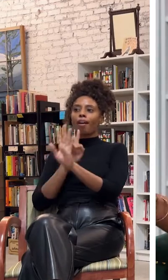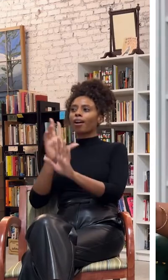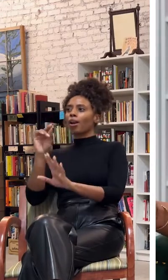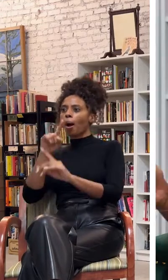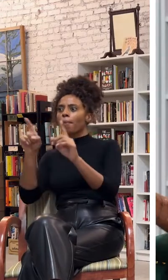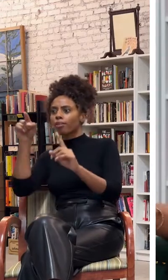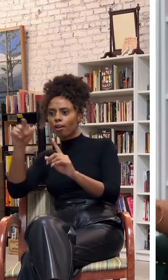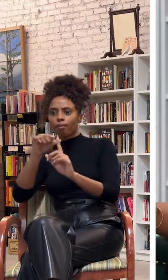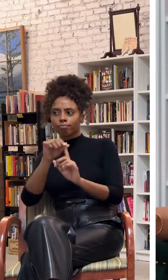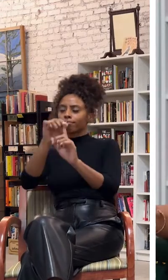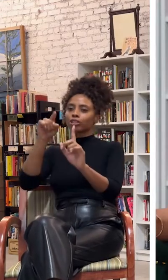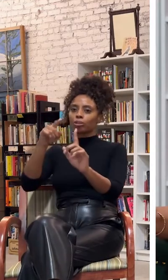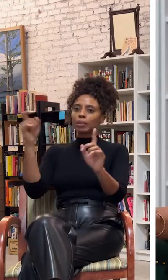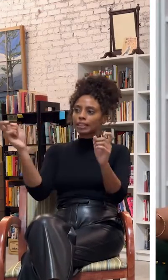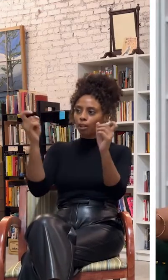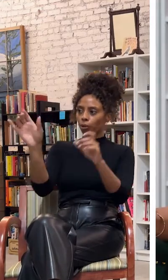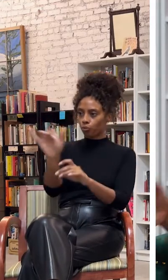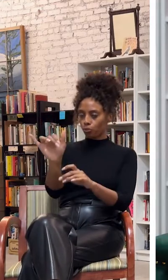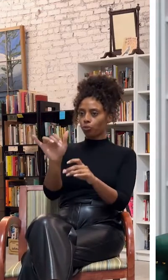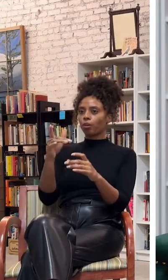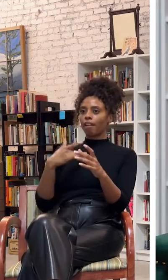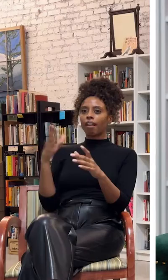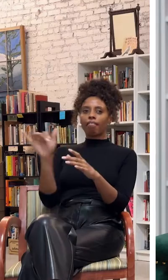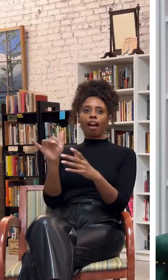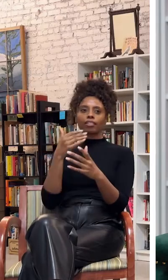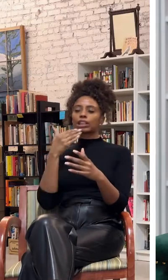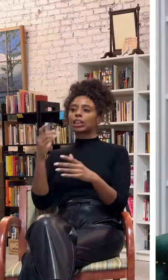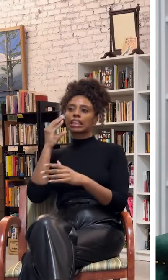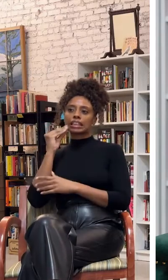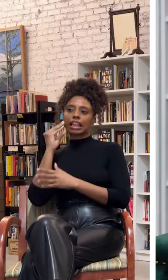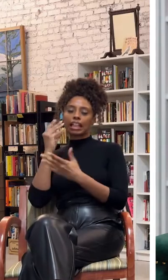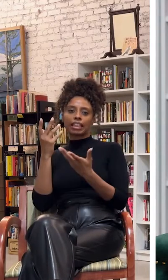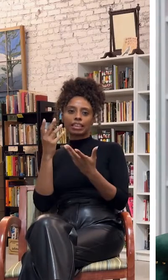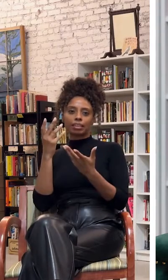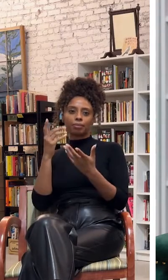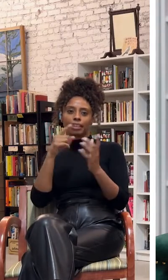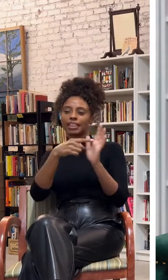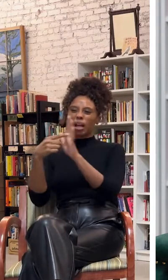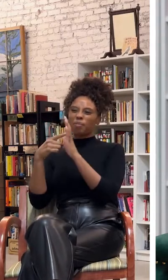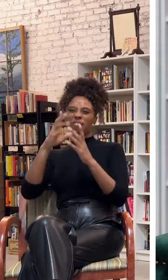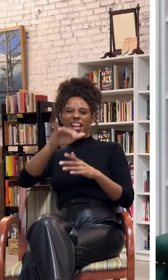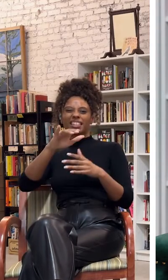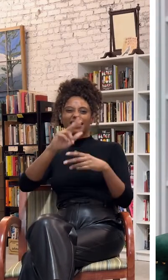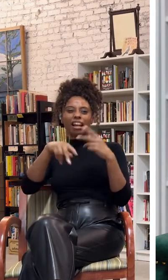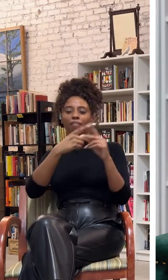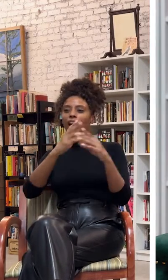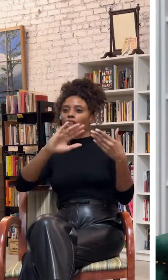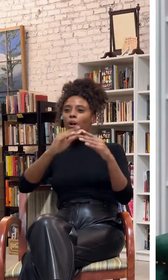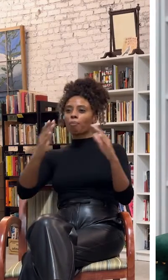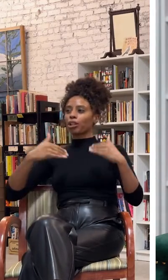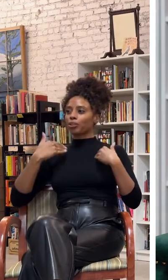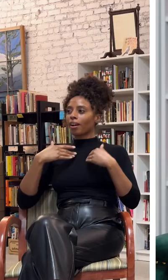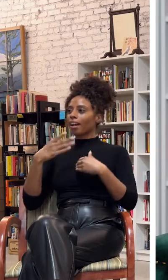no, you got to be celebrated too, felt like such a good example of that type of like communal joy.